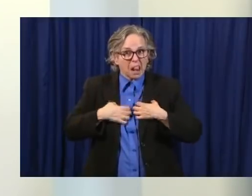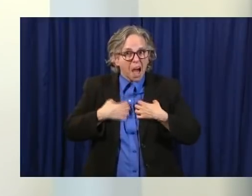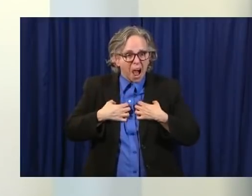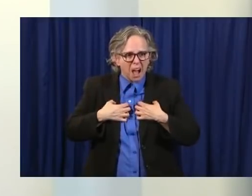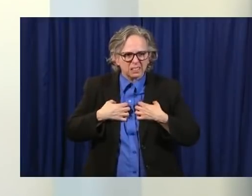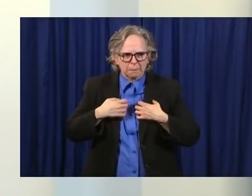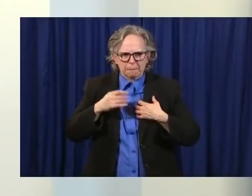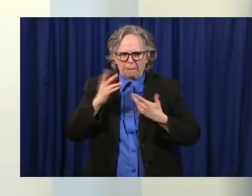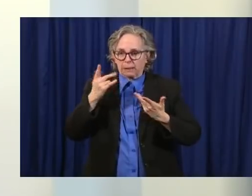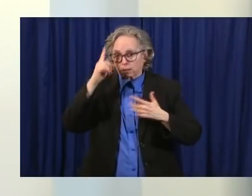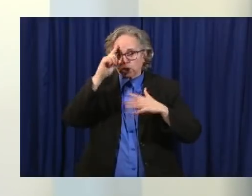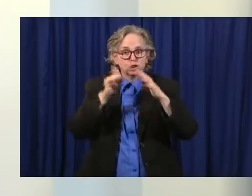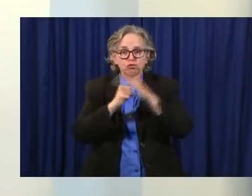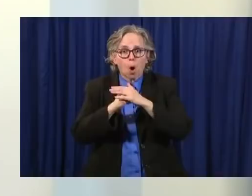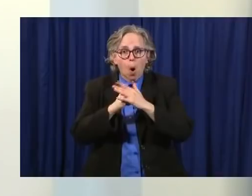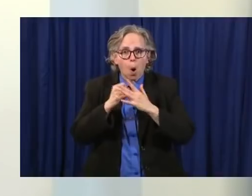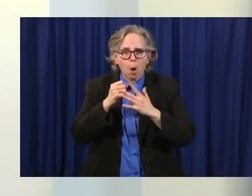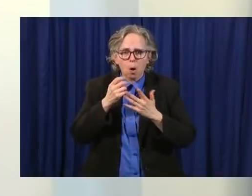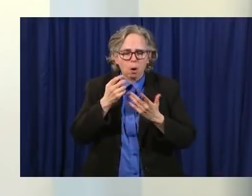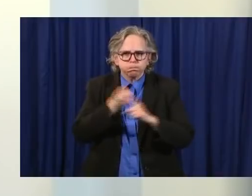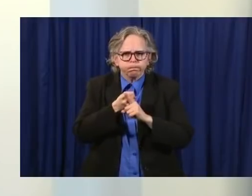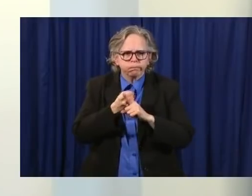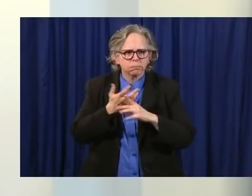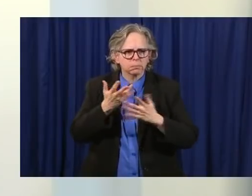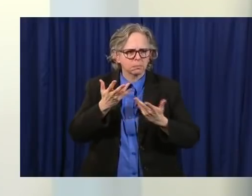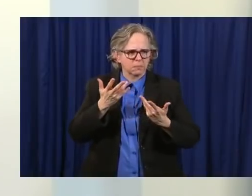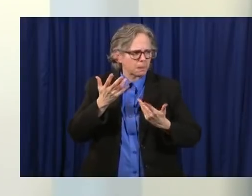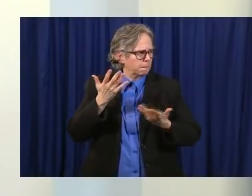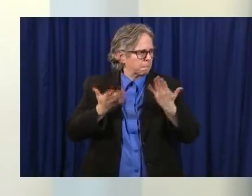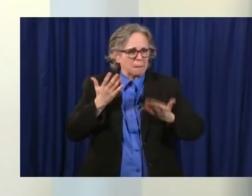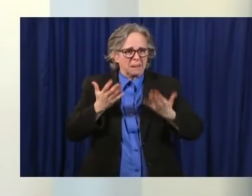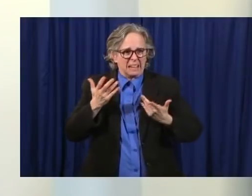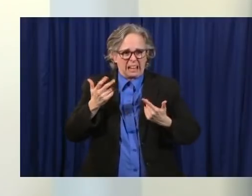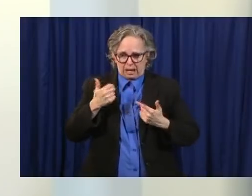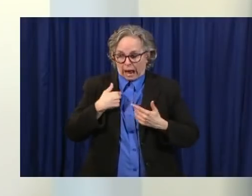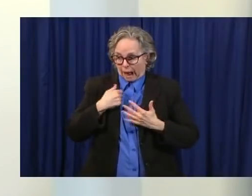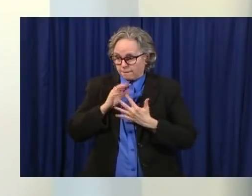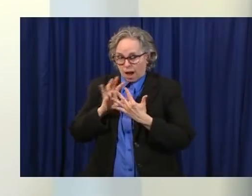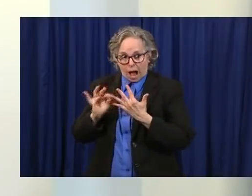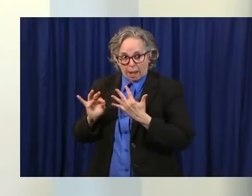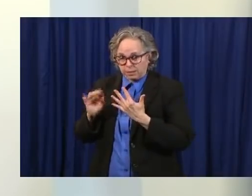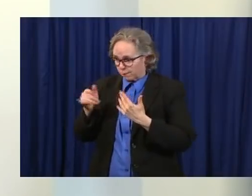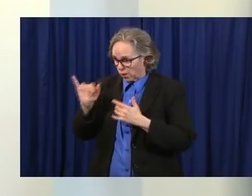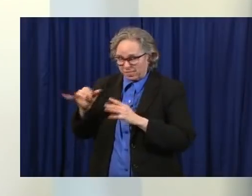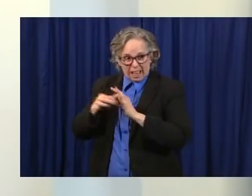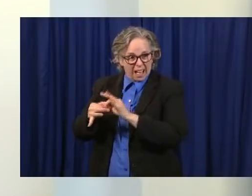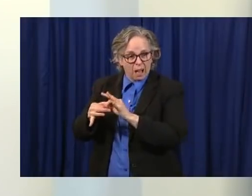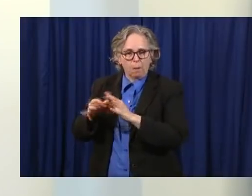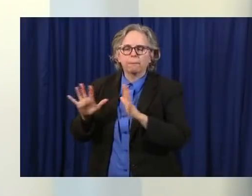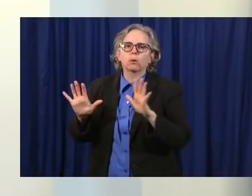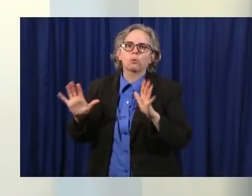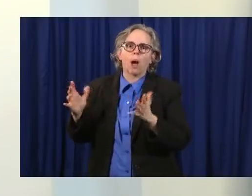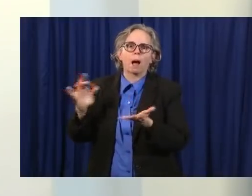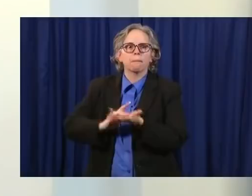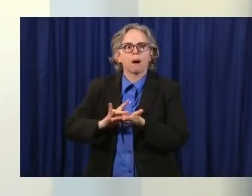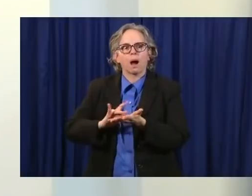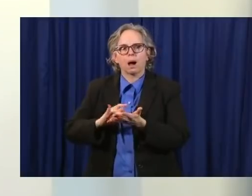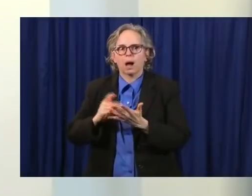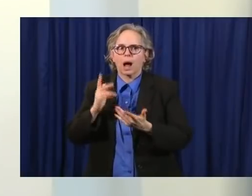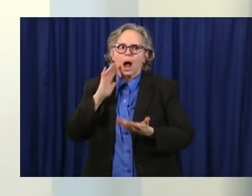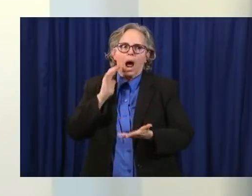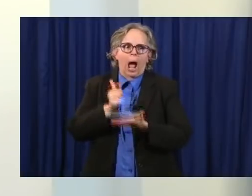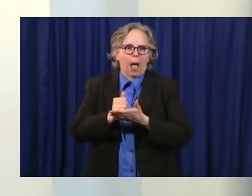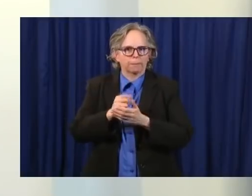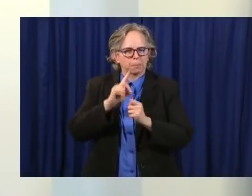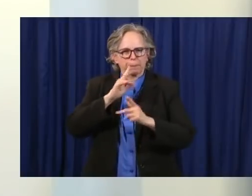the body. I think having something like this in our arsenal would be wonderful, especially for the sickest. Now, of course, like everything